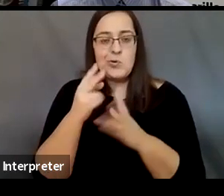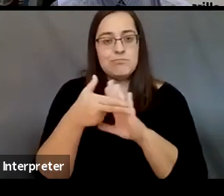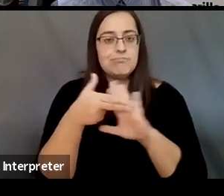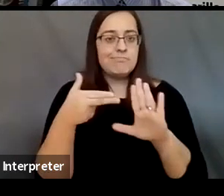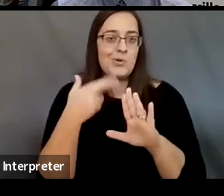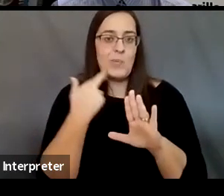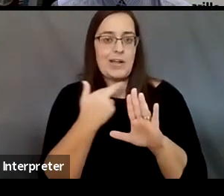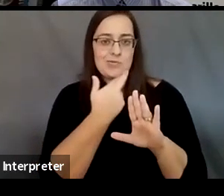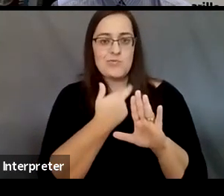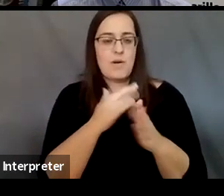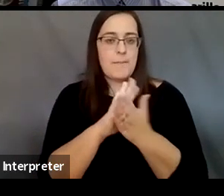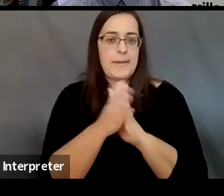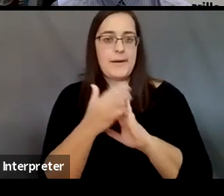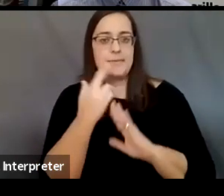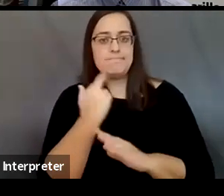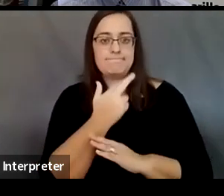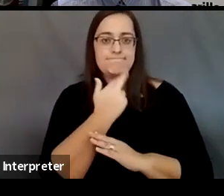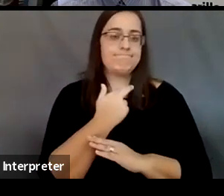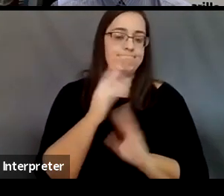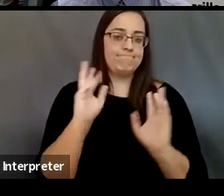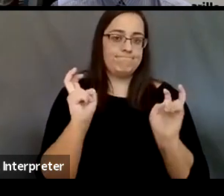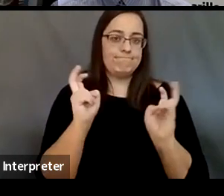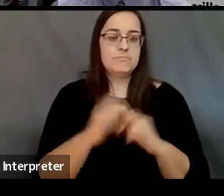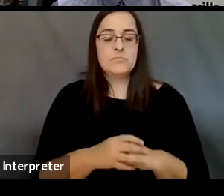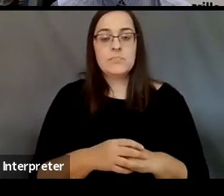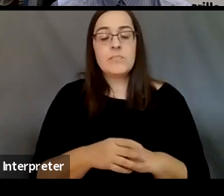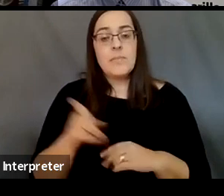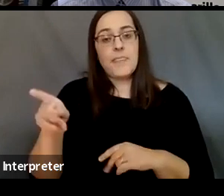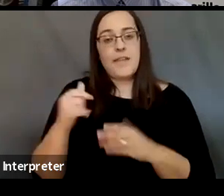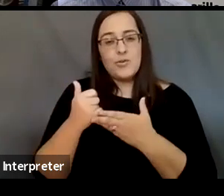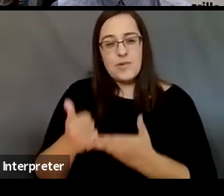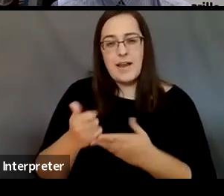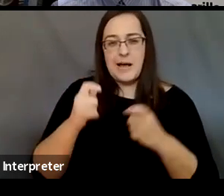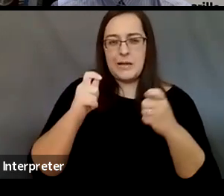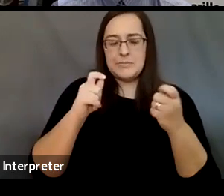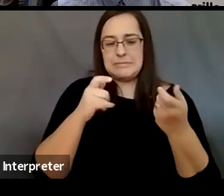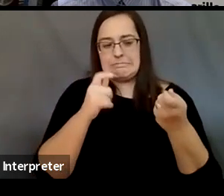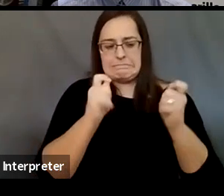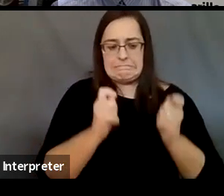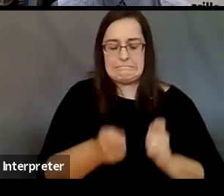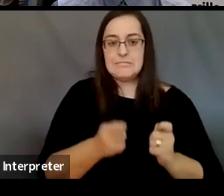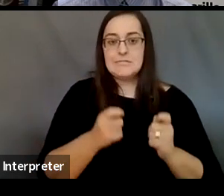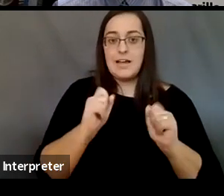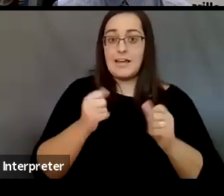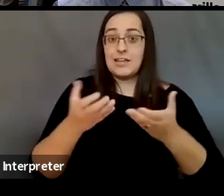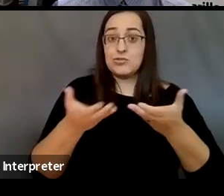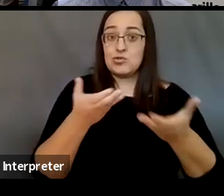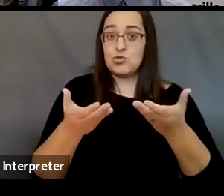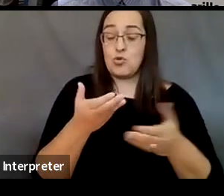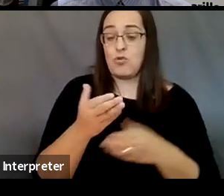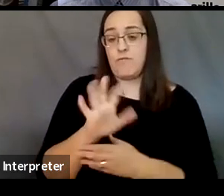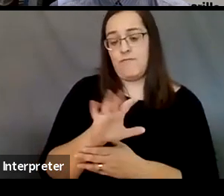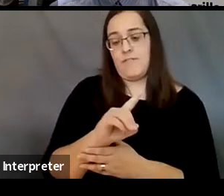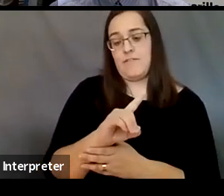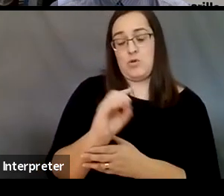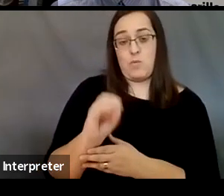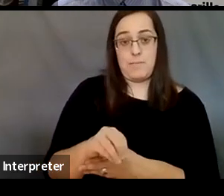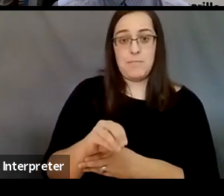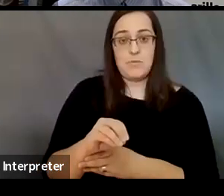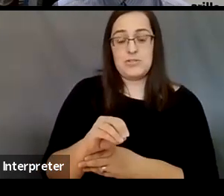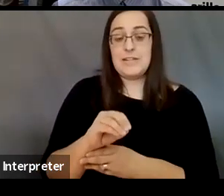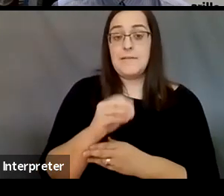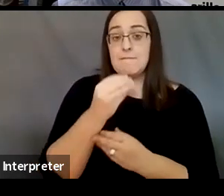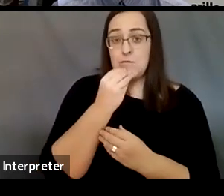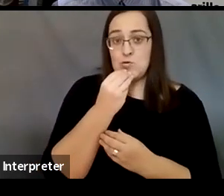restaurant. So they're taking steps to modify what they serve to make sure that they're serving more than 51% food so that they can fall